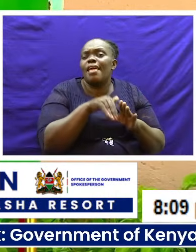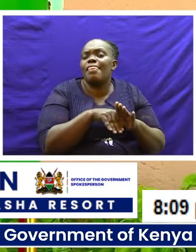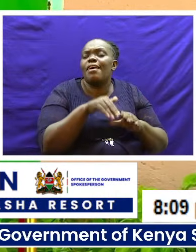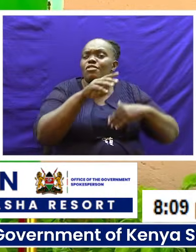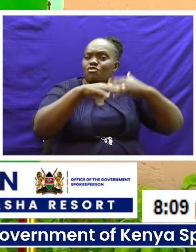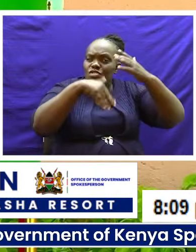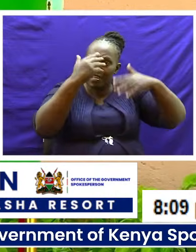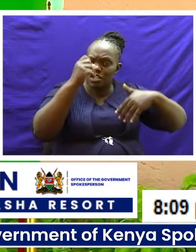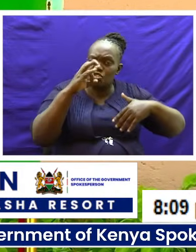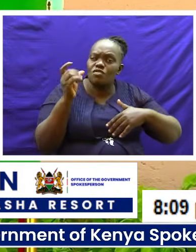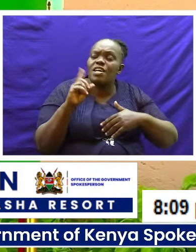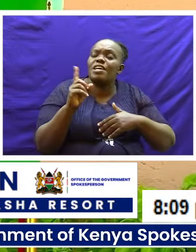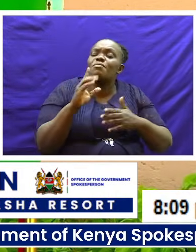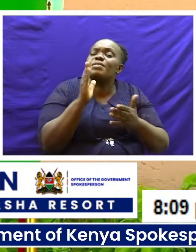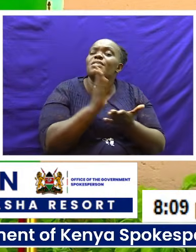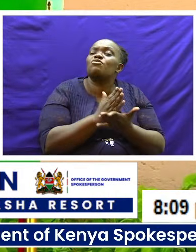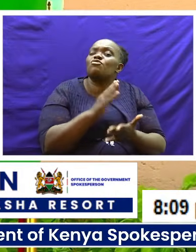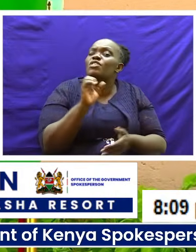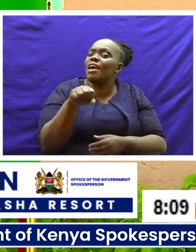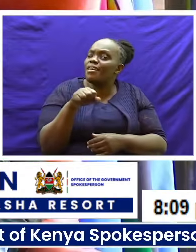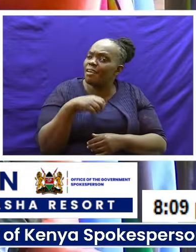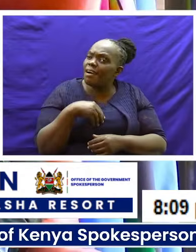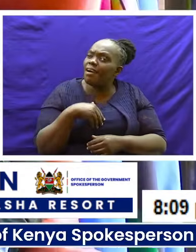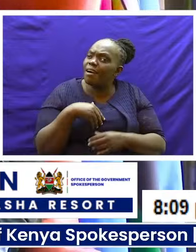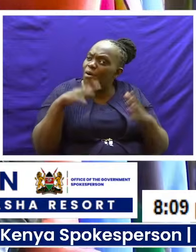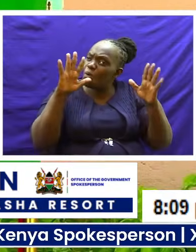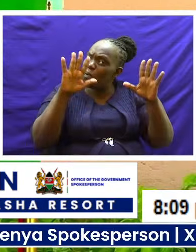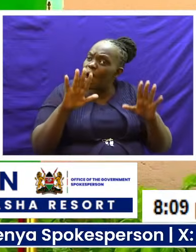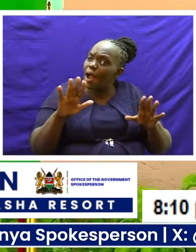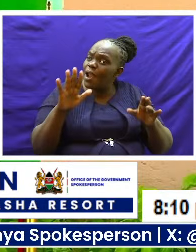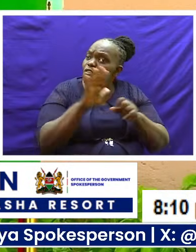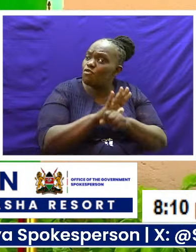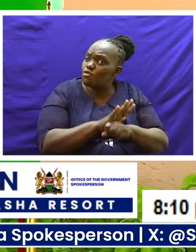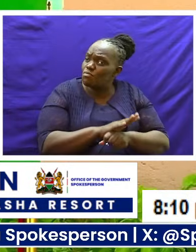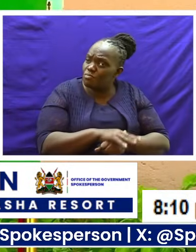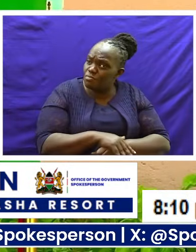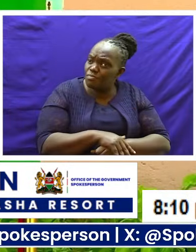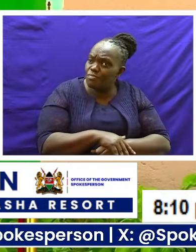of Nairobi. Yes. Wonderful. So